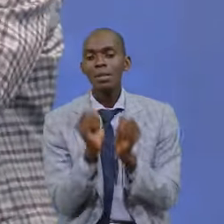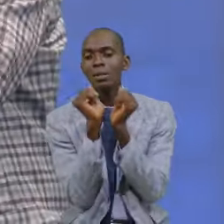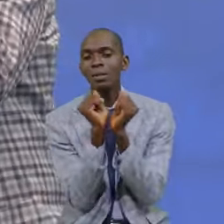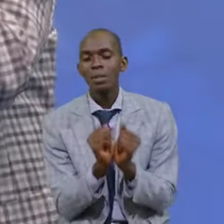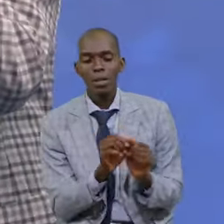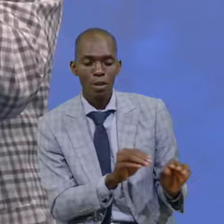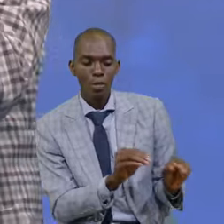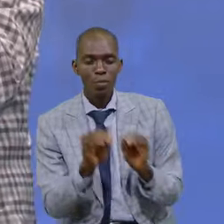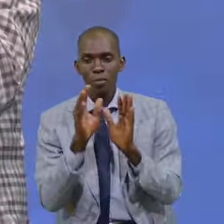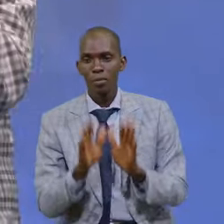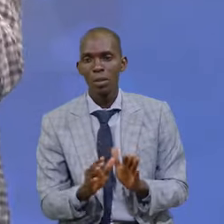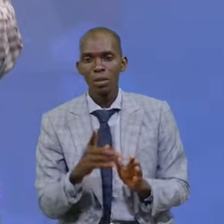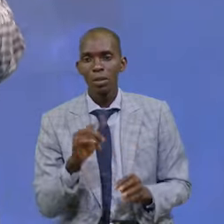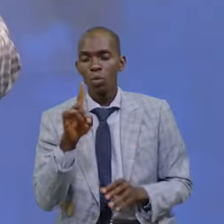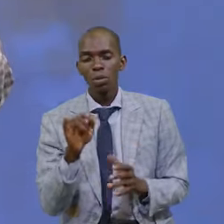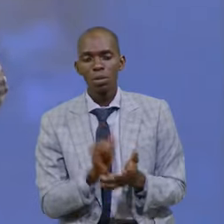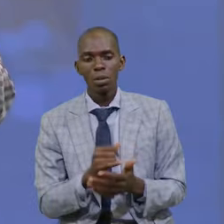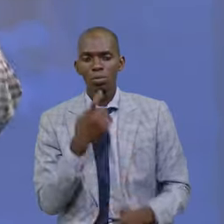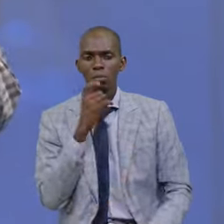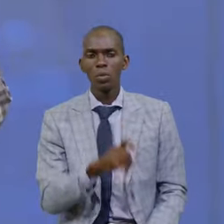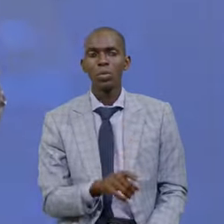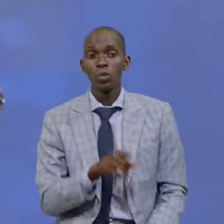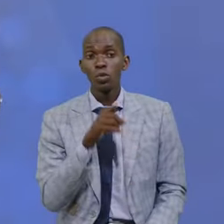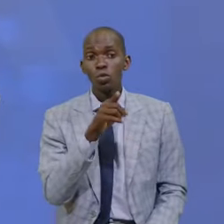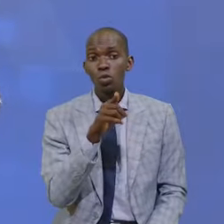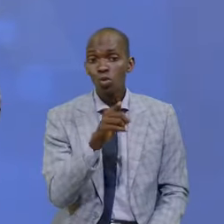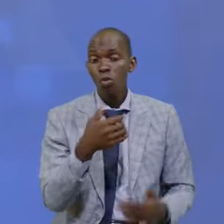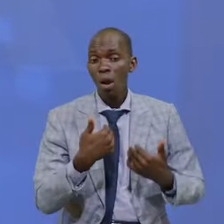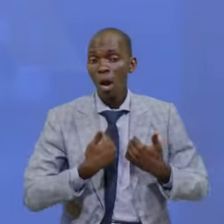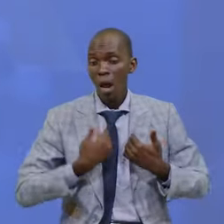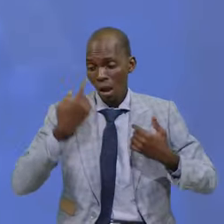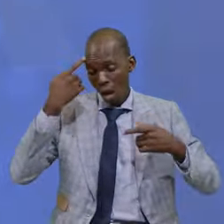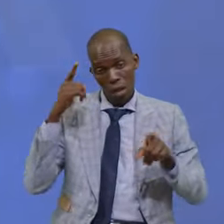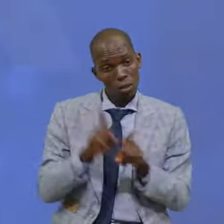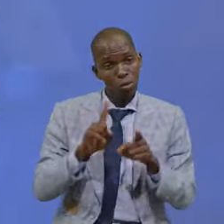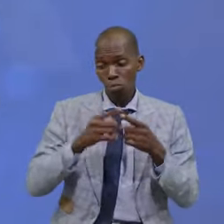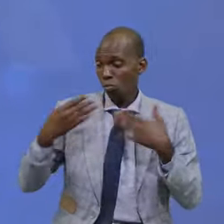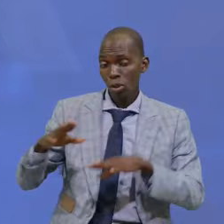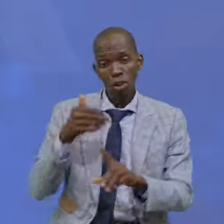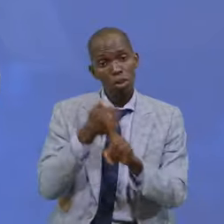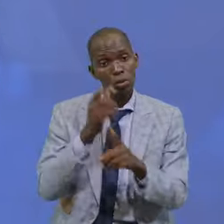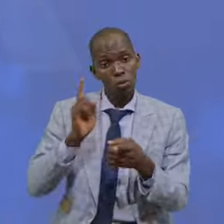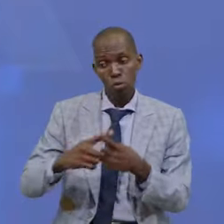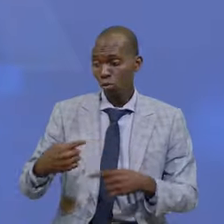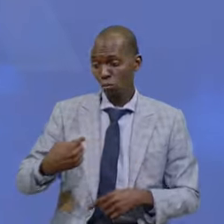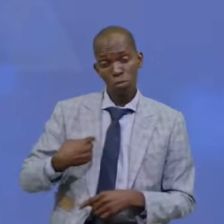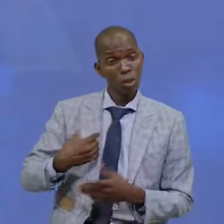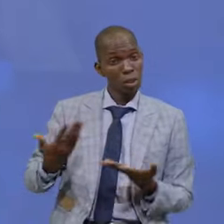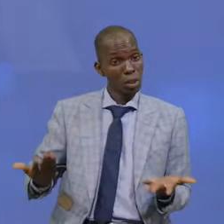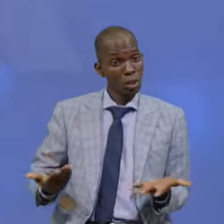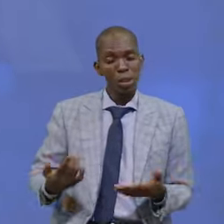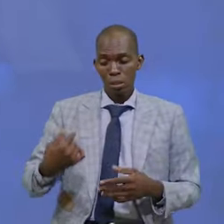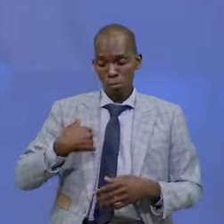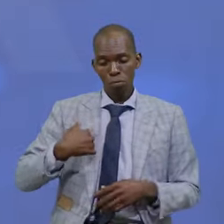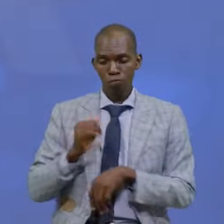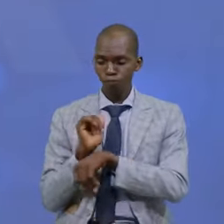who says, come on, you sold yourself to me, and I have held you